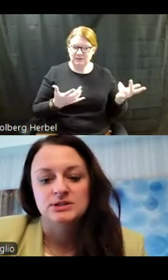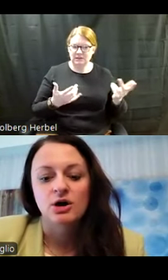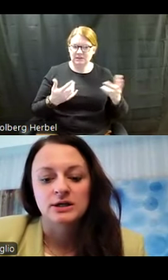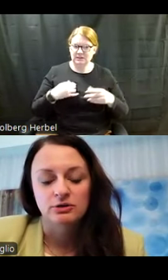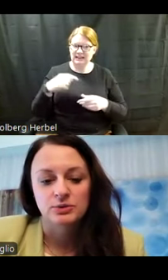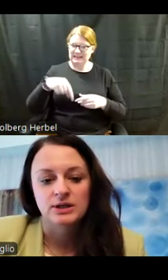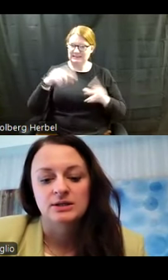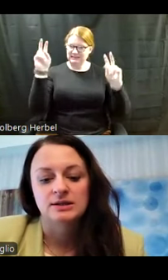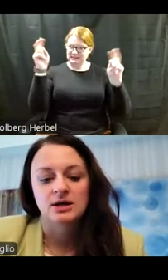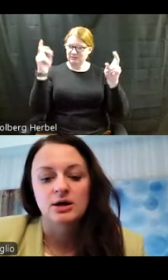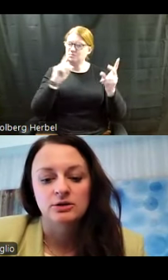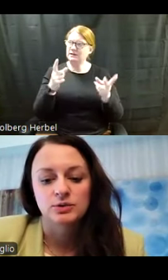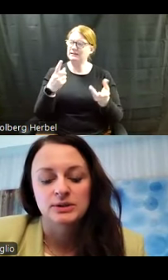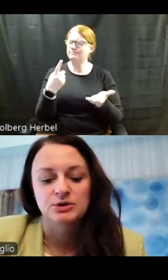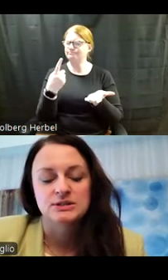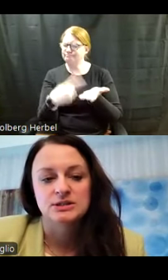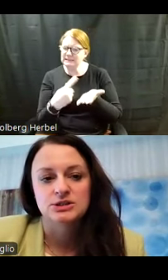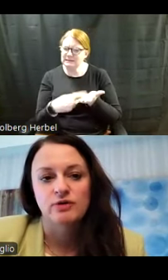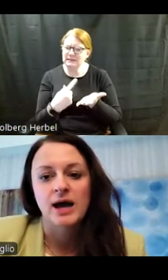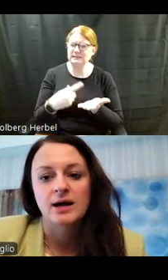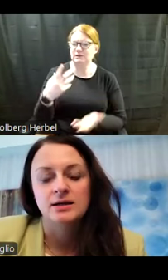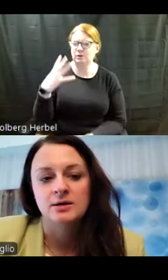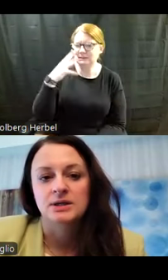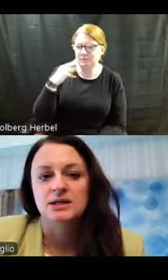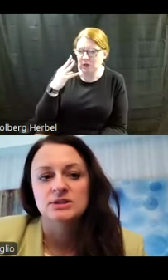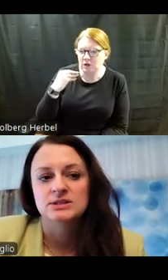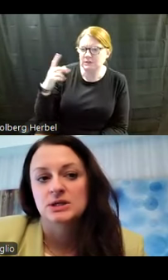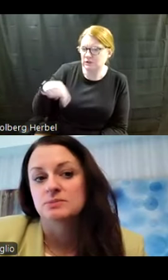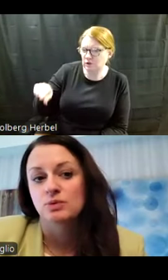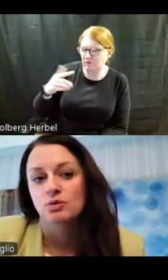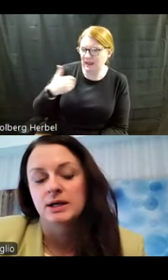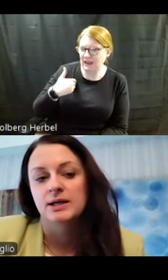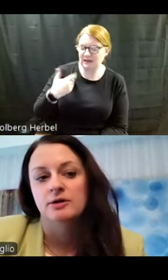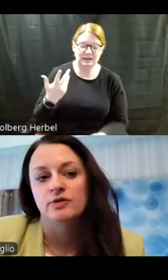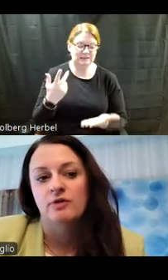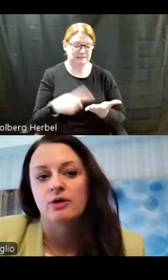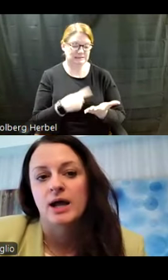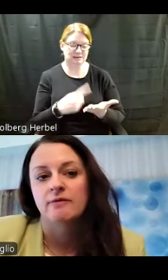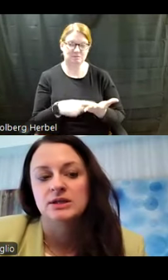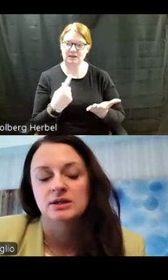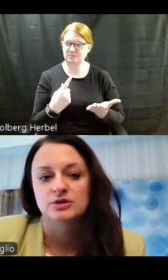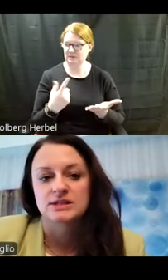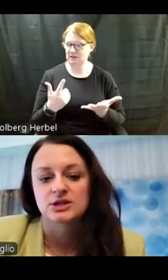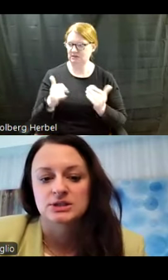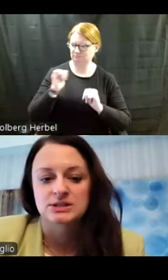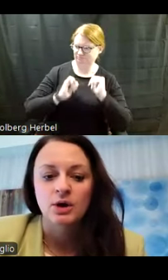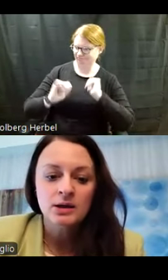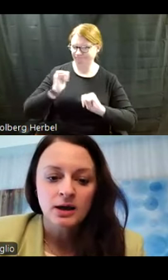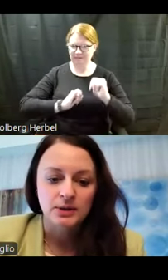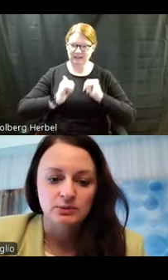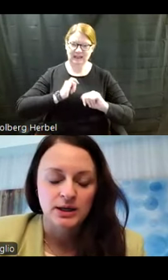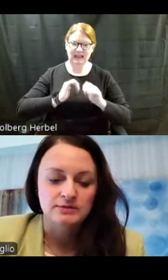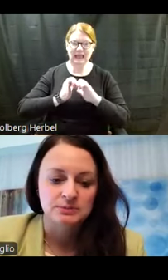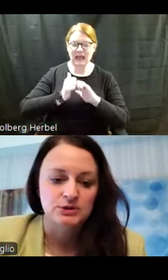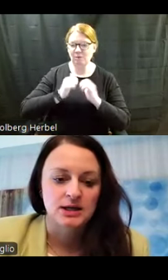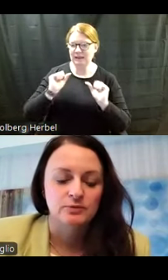really talking through things and talking through experiences you've had, and even sometimes role playing of how to have these conversations. So I'm